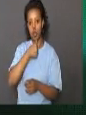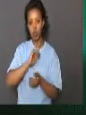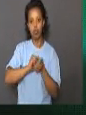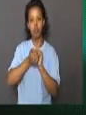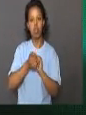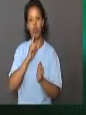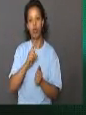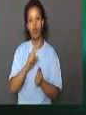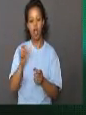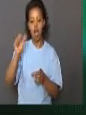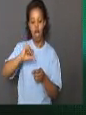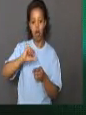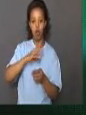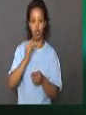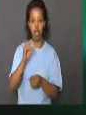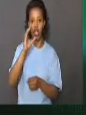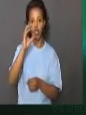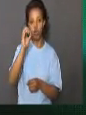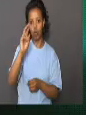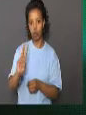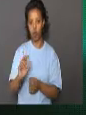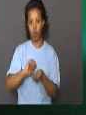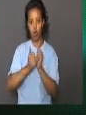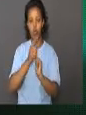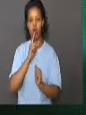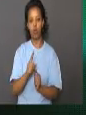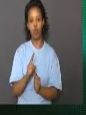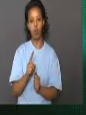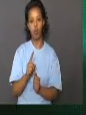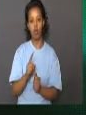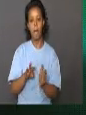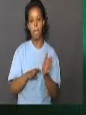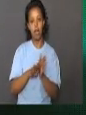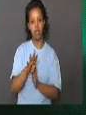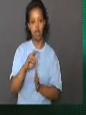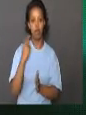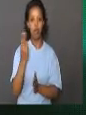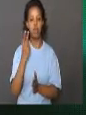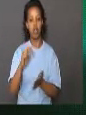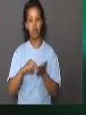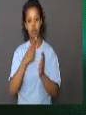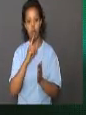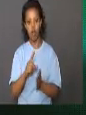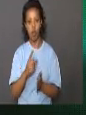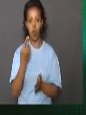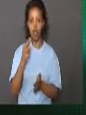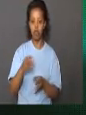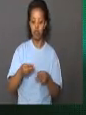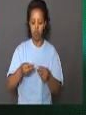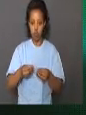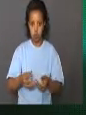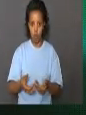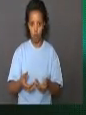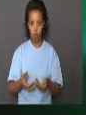alcohols, and carbon dioxide using bacteria, yeasts, or